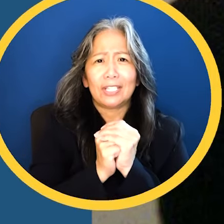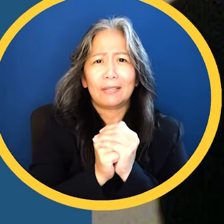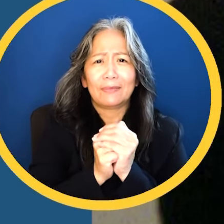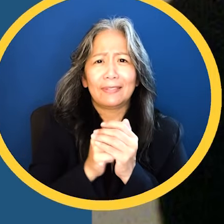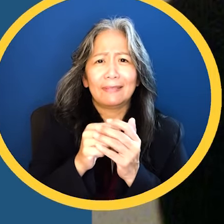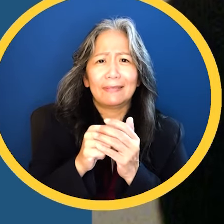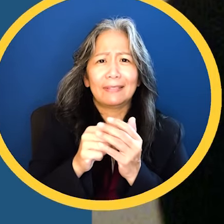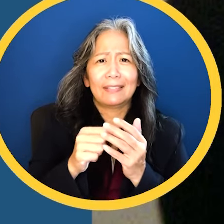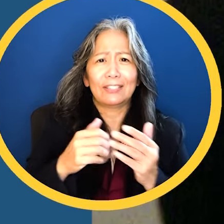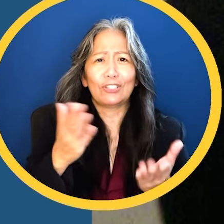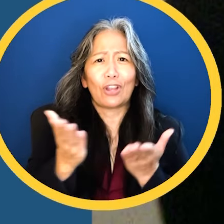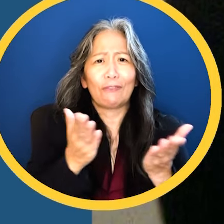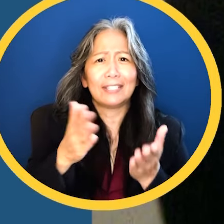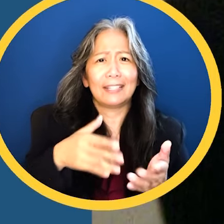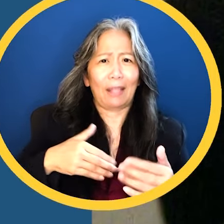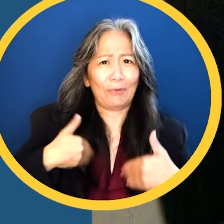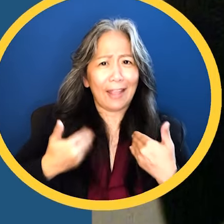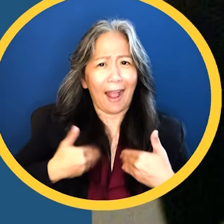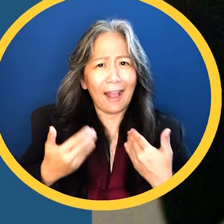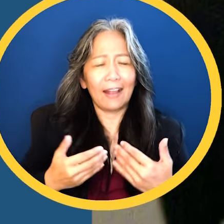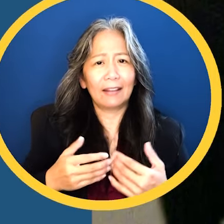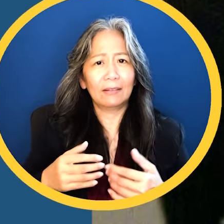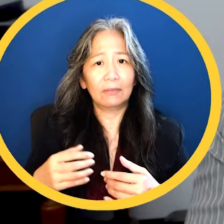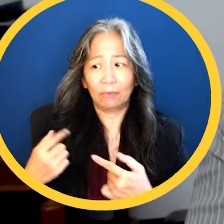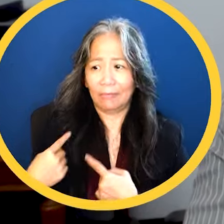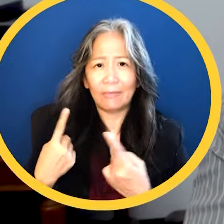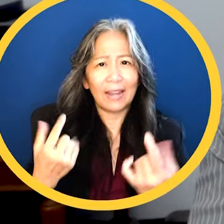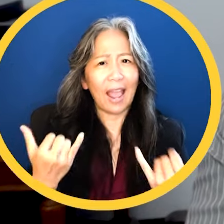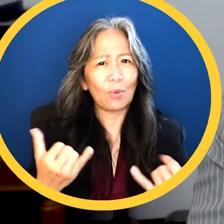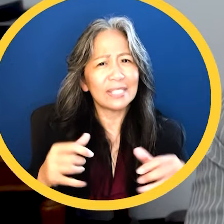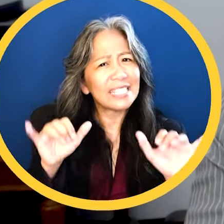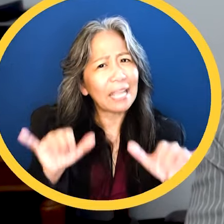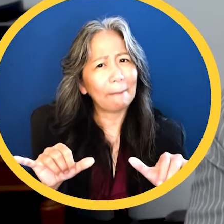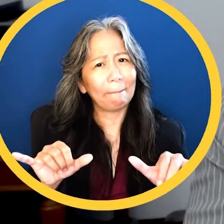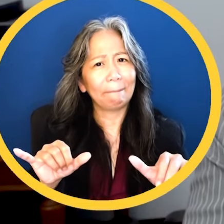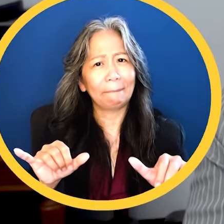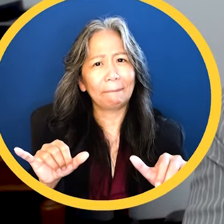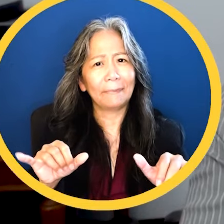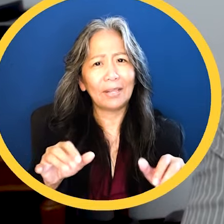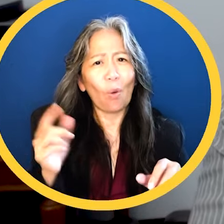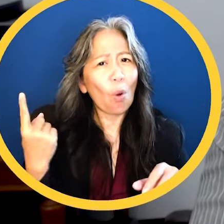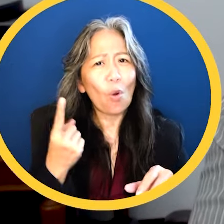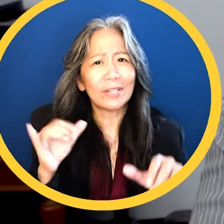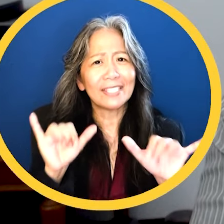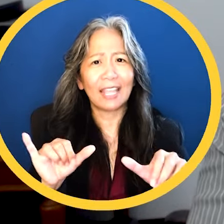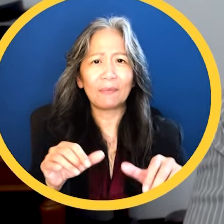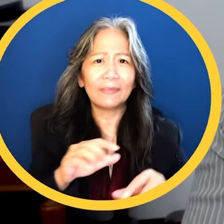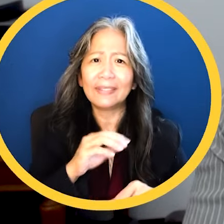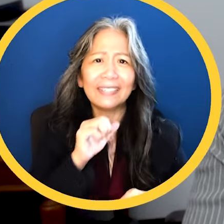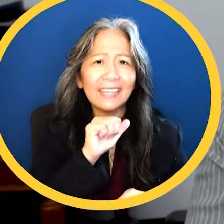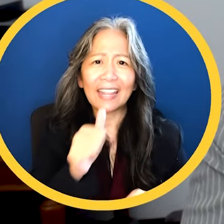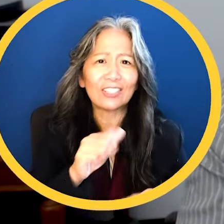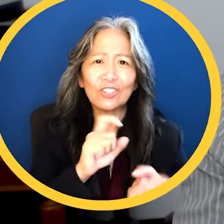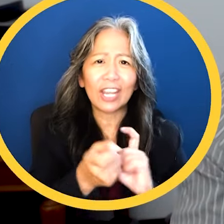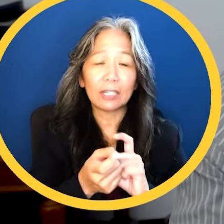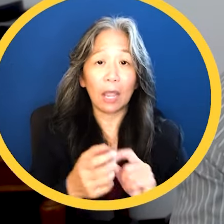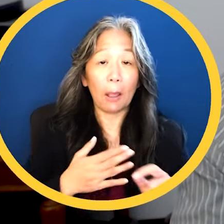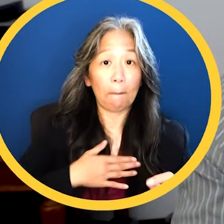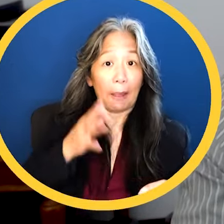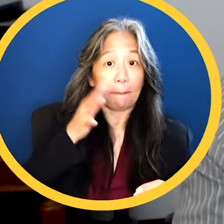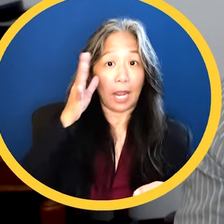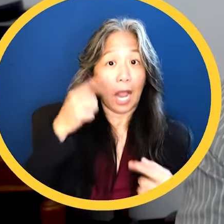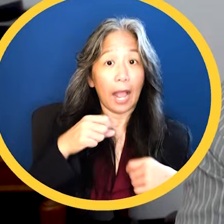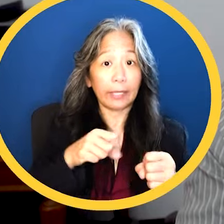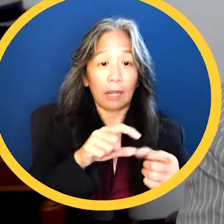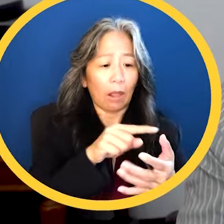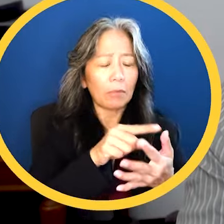like, that young until now, have been the same. It's always been the same. We haven't changed. Mm-hmm. My parents, I could